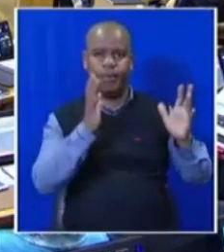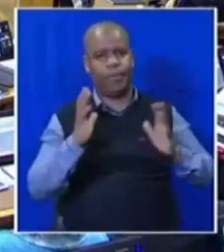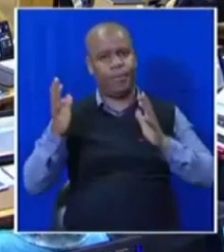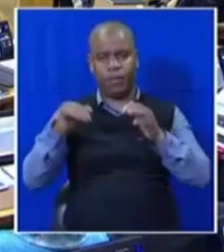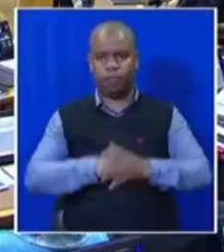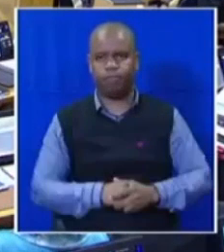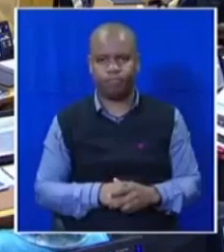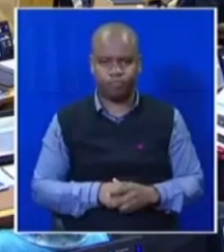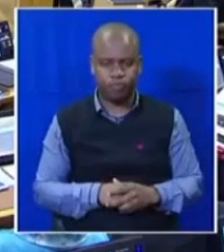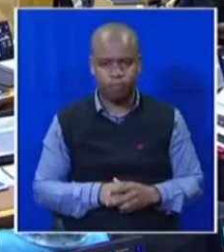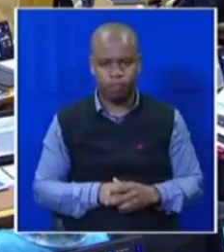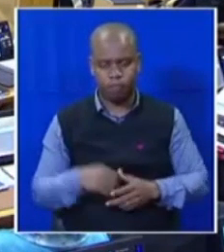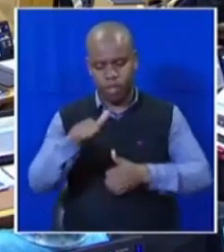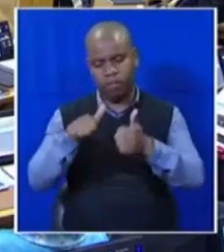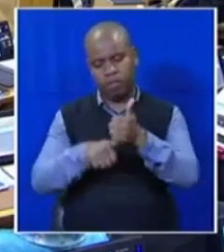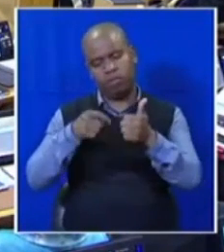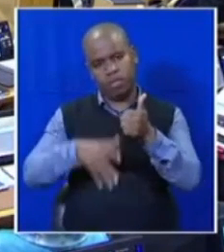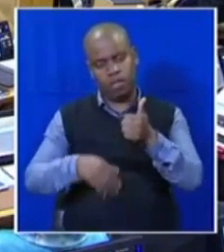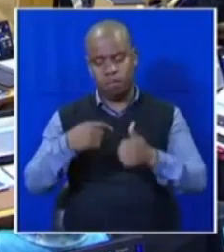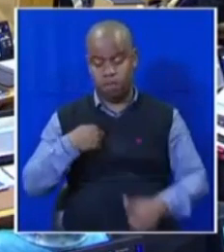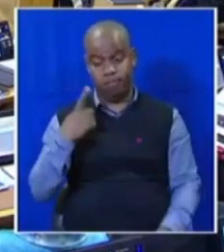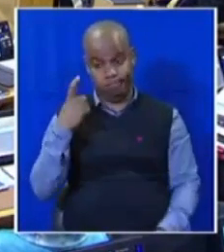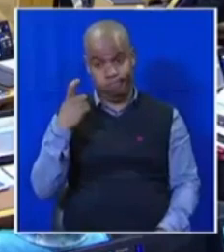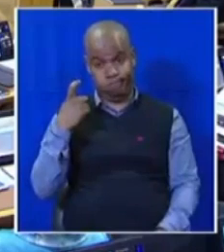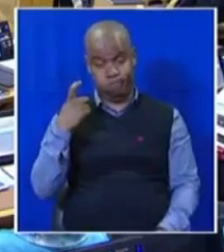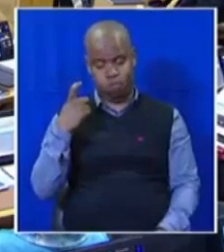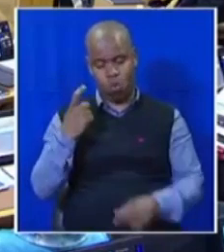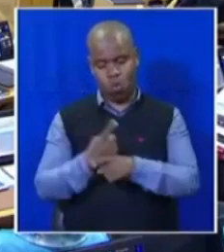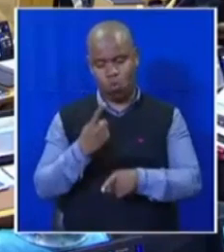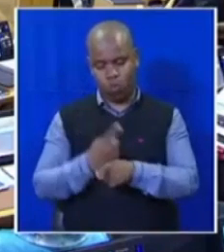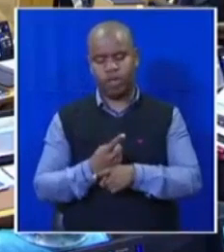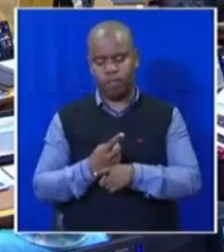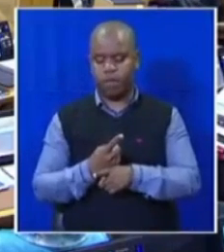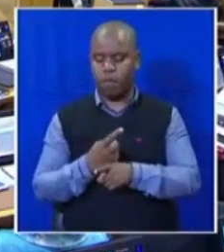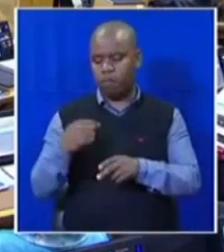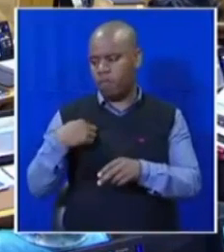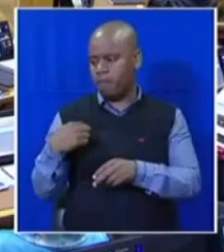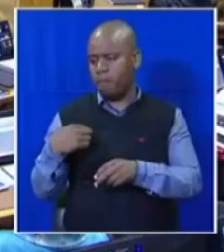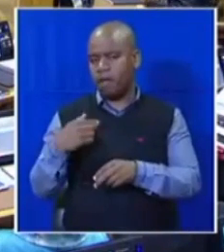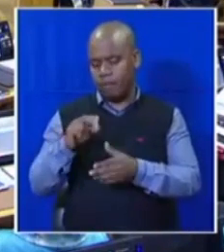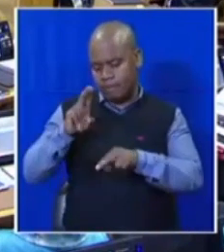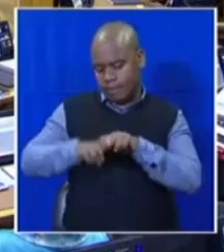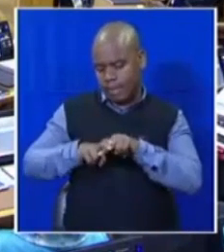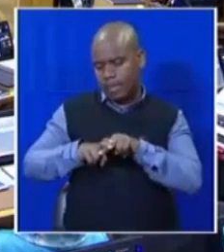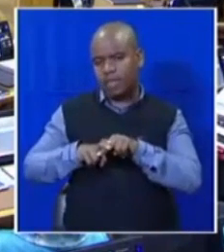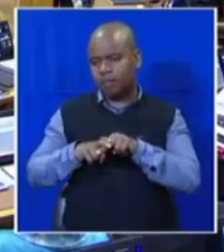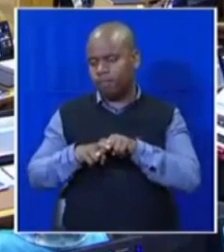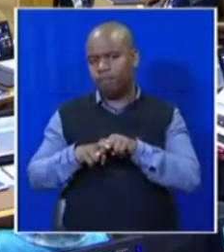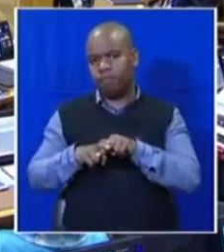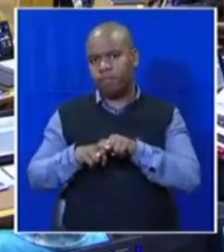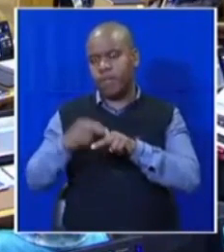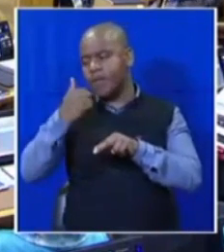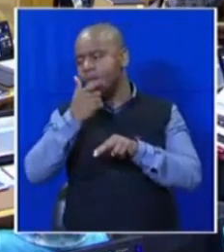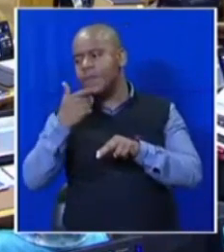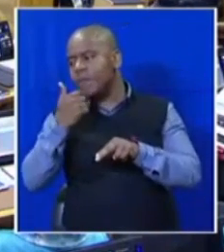Deputy Speaker, I'm one of those who consistently sits here next to the DA. I can assure you of the amounts